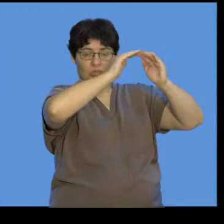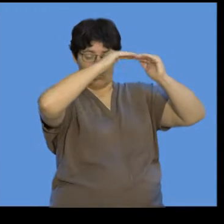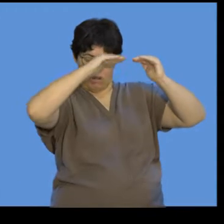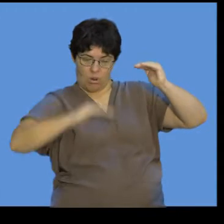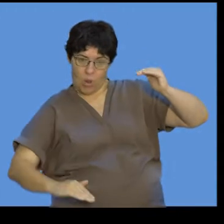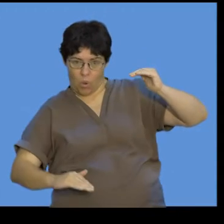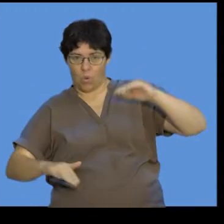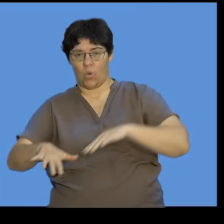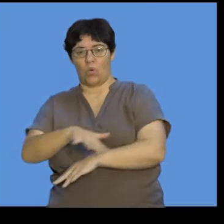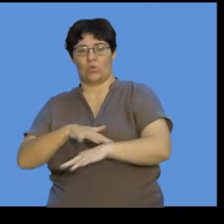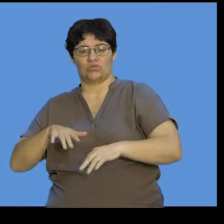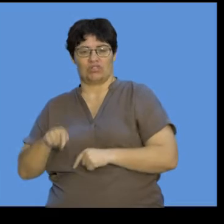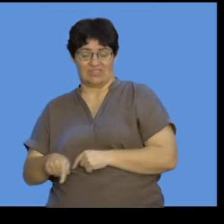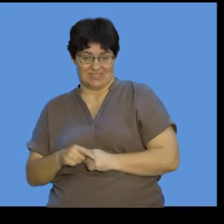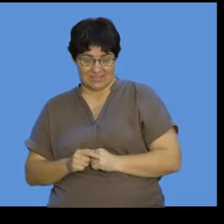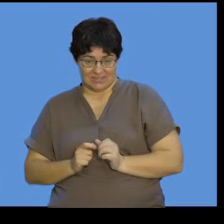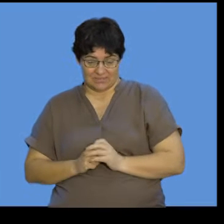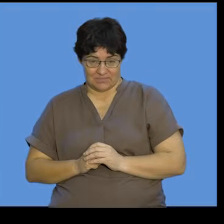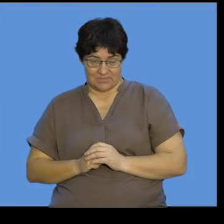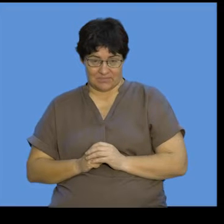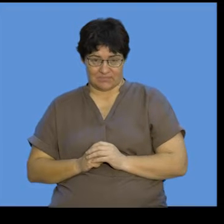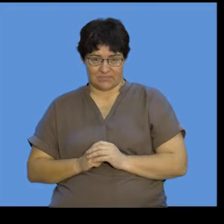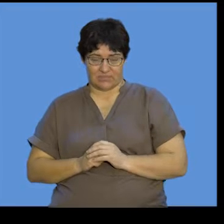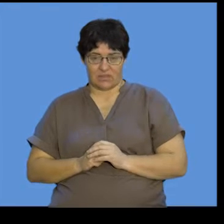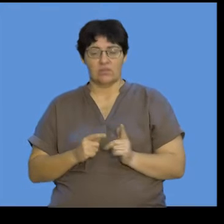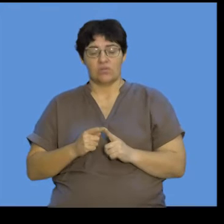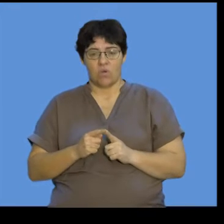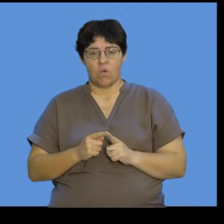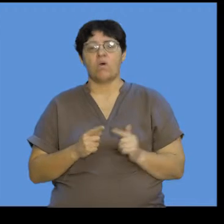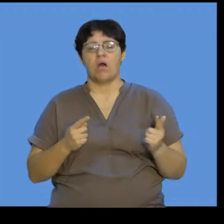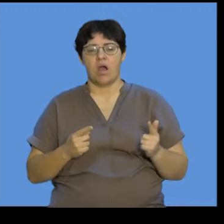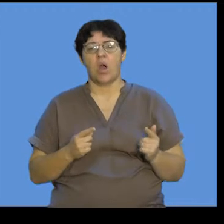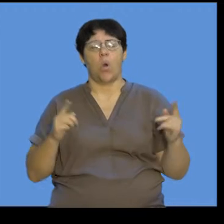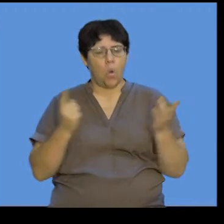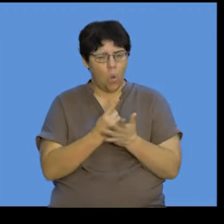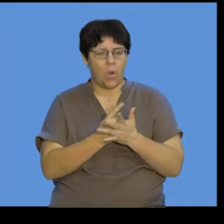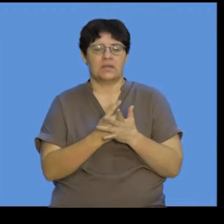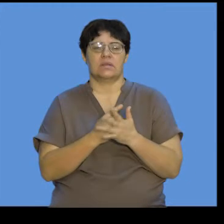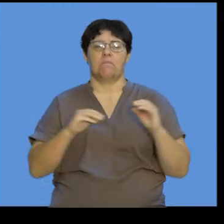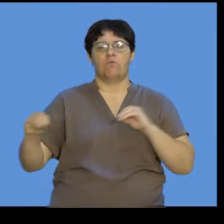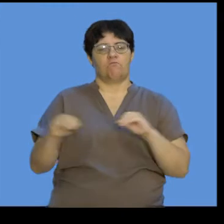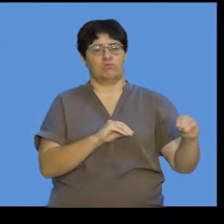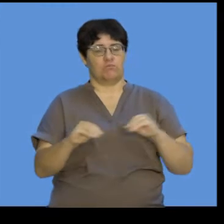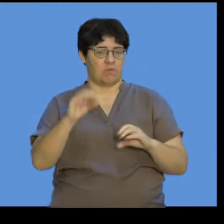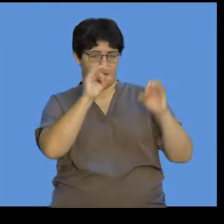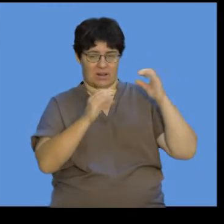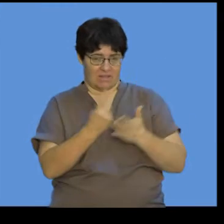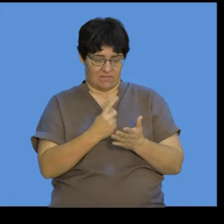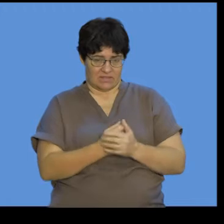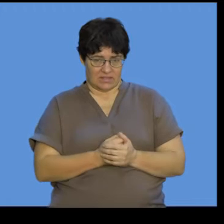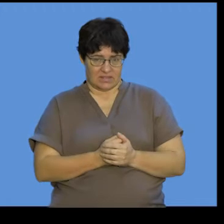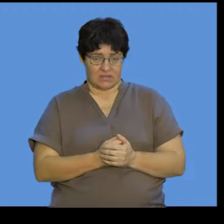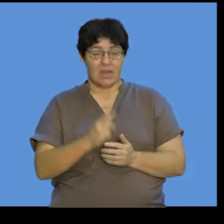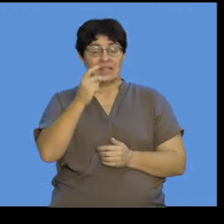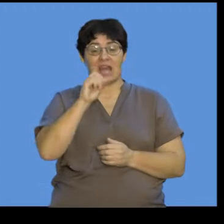concentration. So these particles are actually in constant state of motion, right? And then during diffusion, what